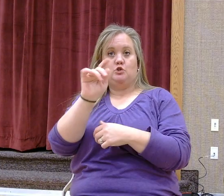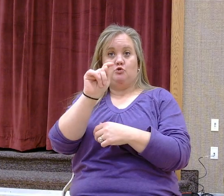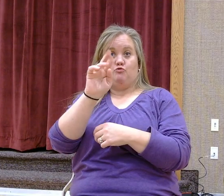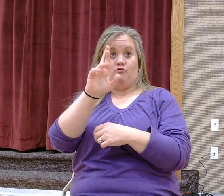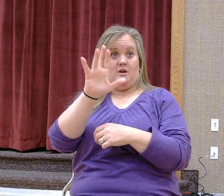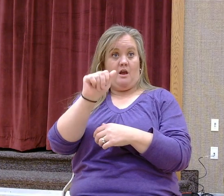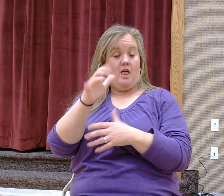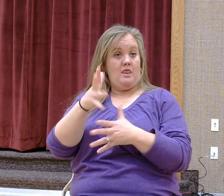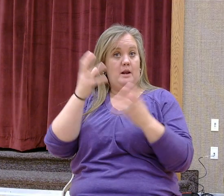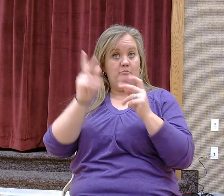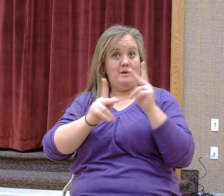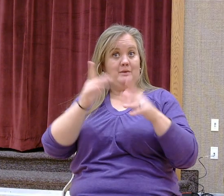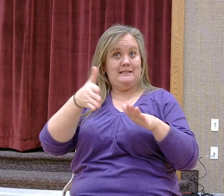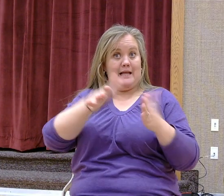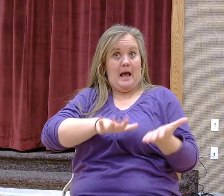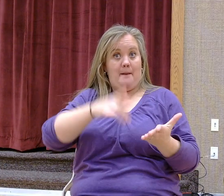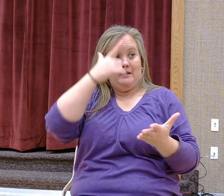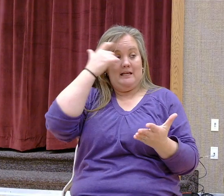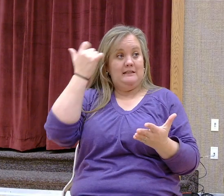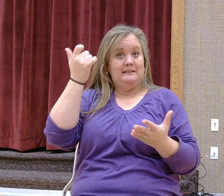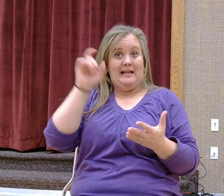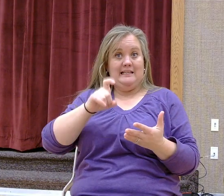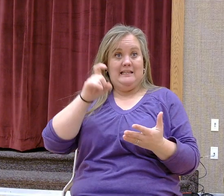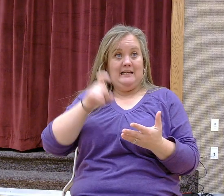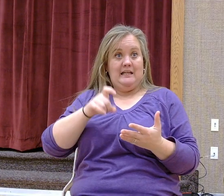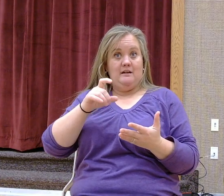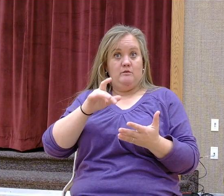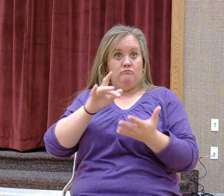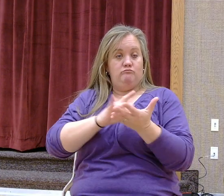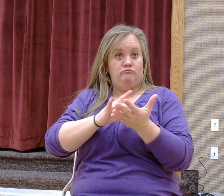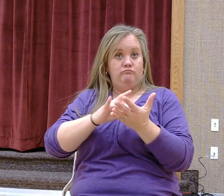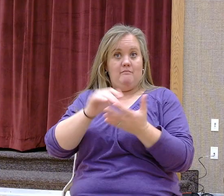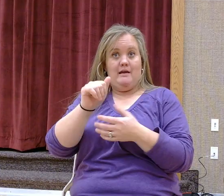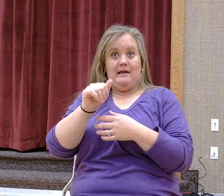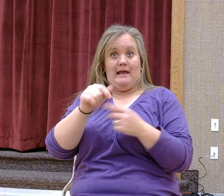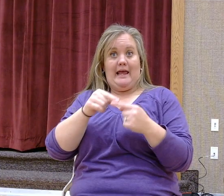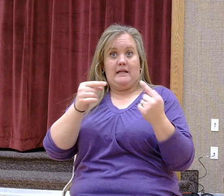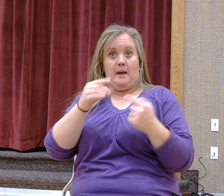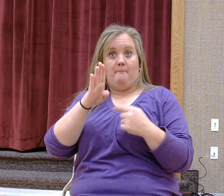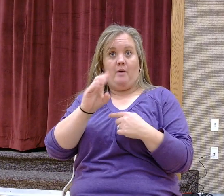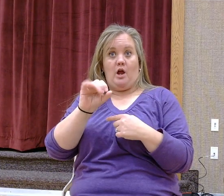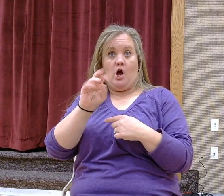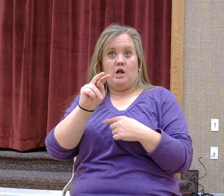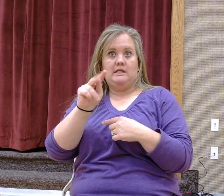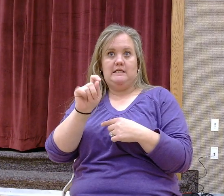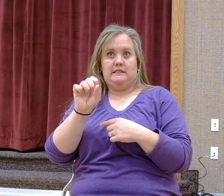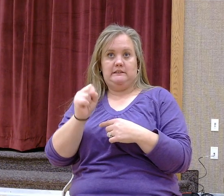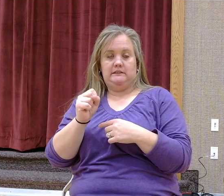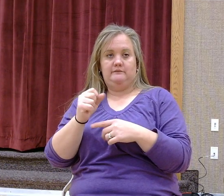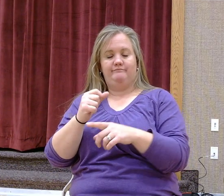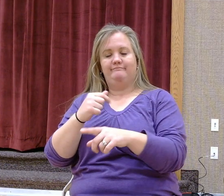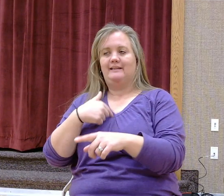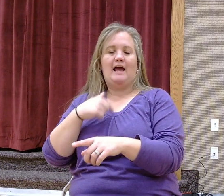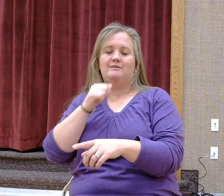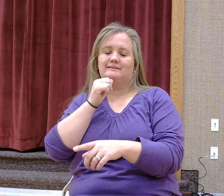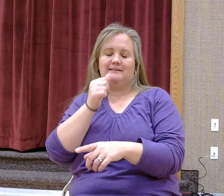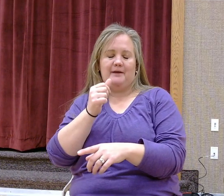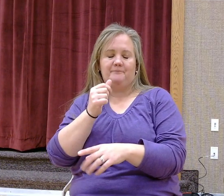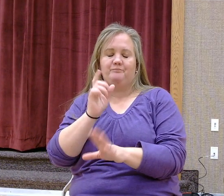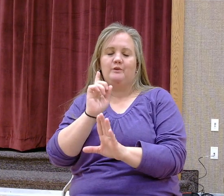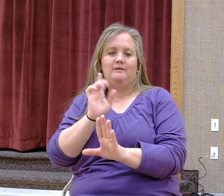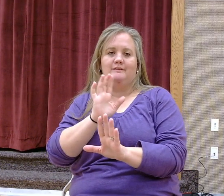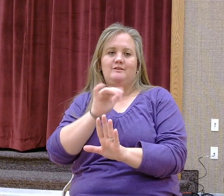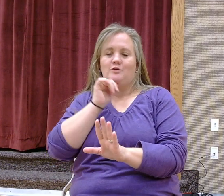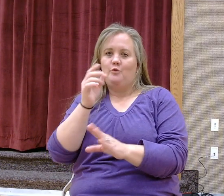fixed, and that's not something that we can stockpile. Sure. I would just go see a doctor. Go see a doctor. You should be able to get it prescribed to you. I would